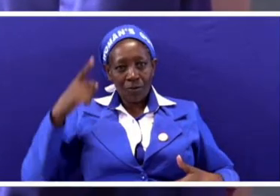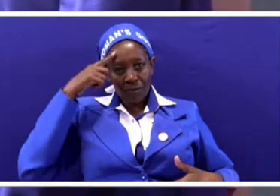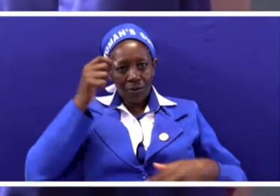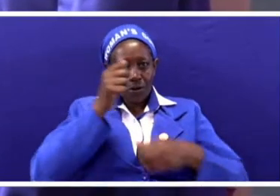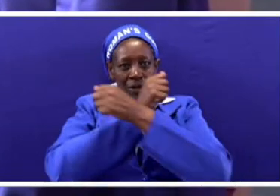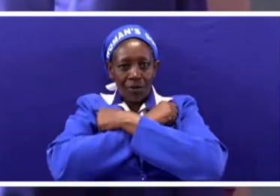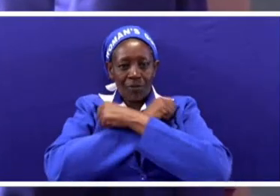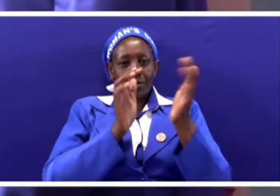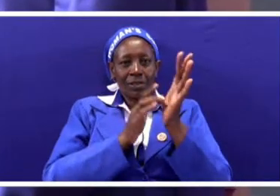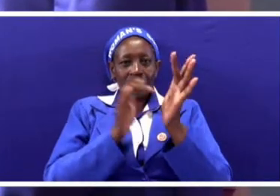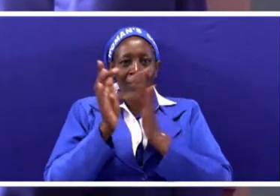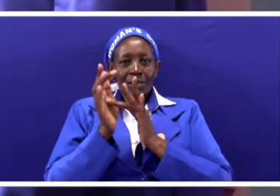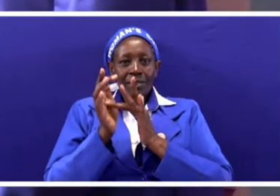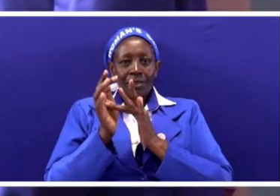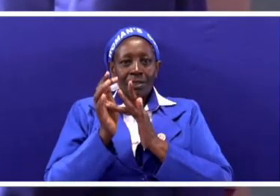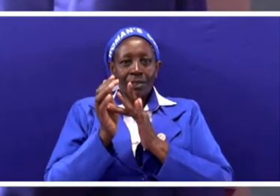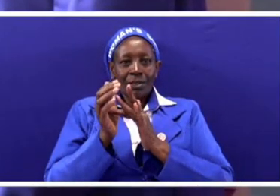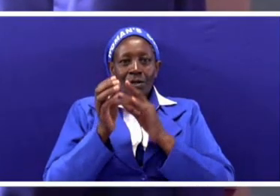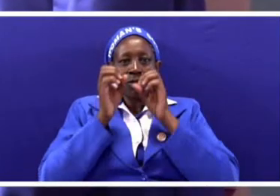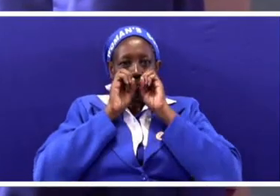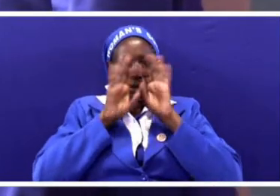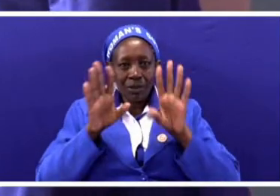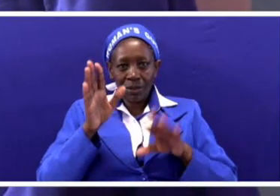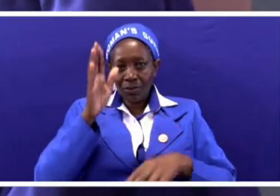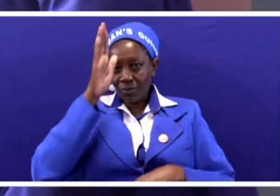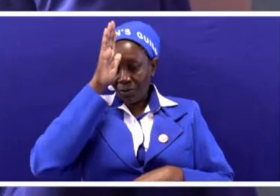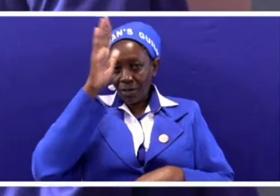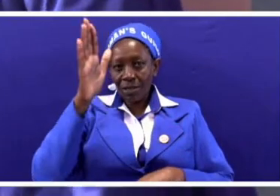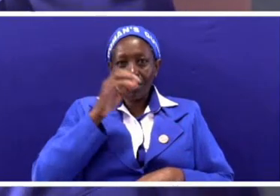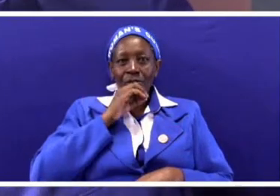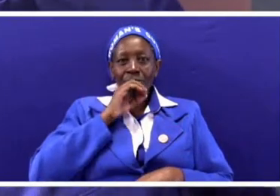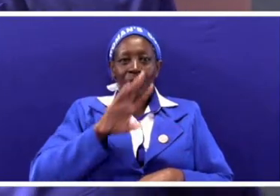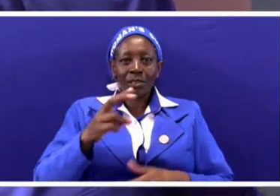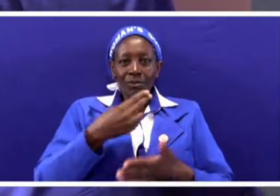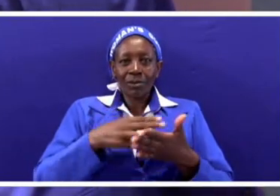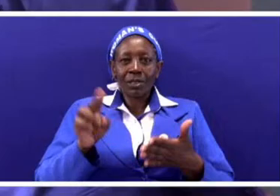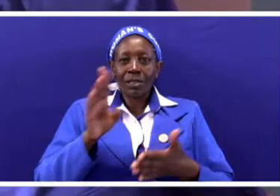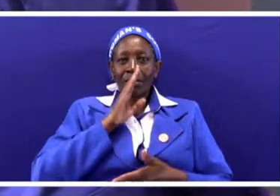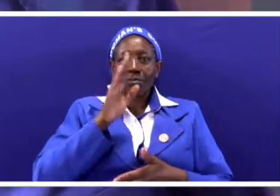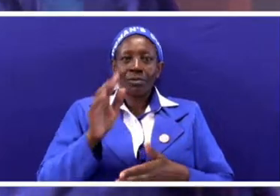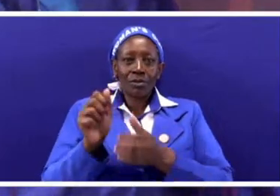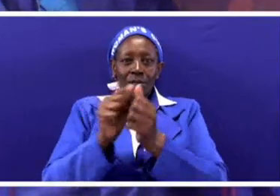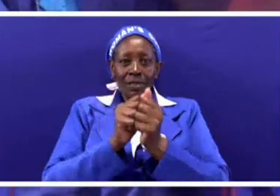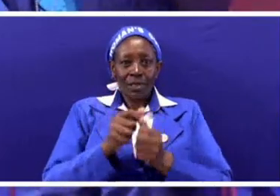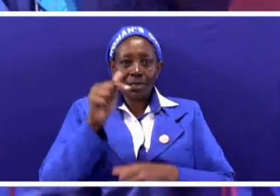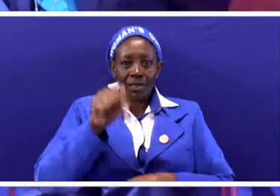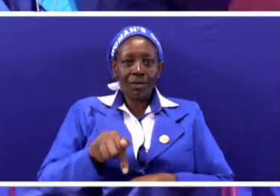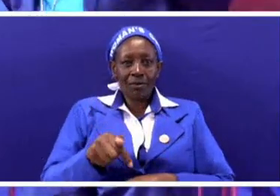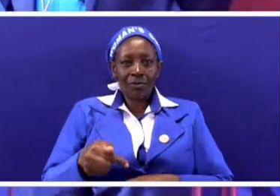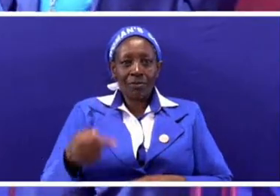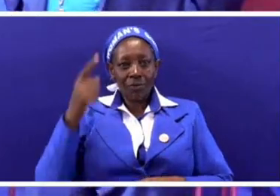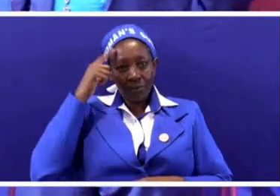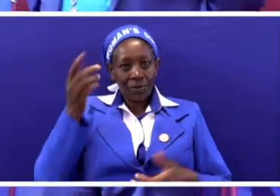The blessings of God the Father, the Son, and the Holy Spirit be with you now and forevermore.